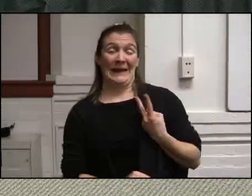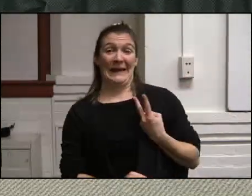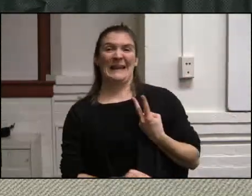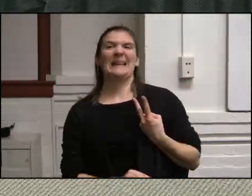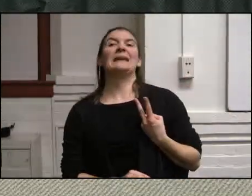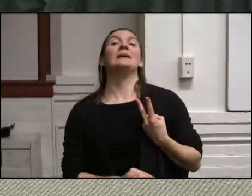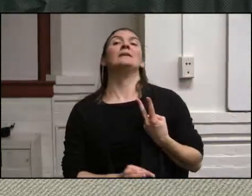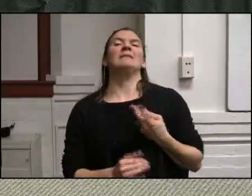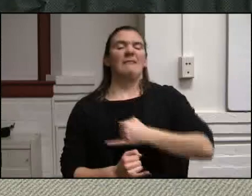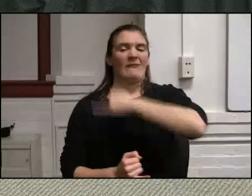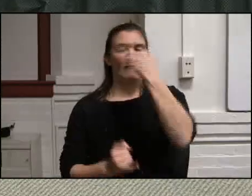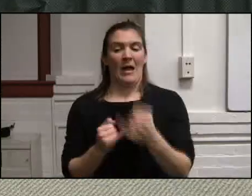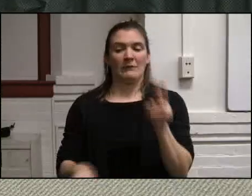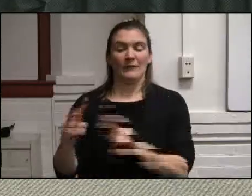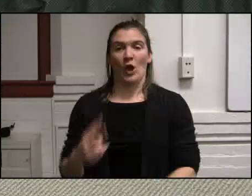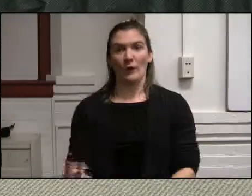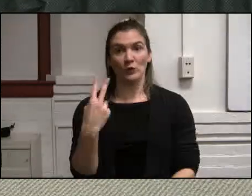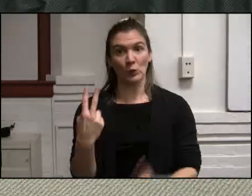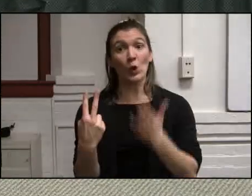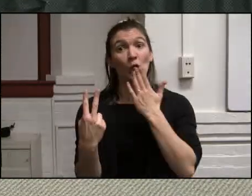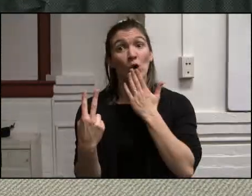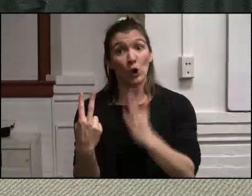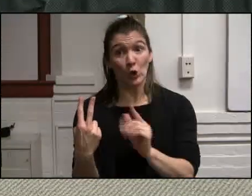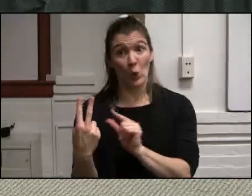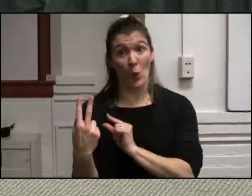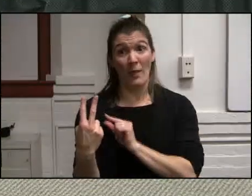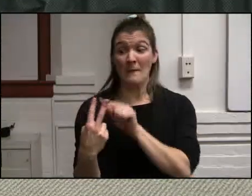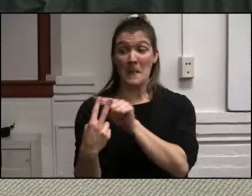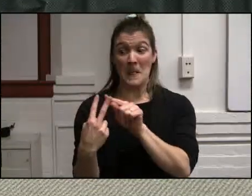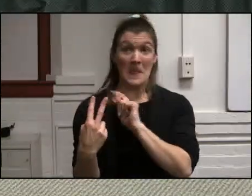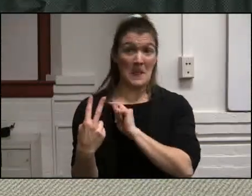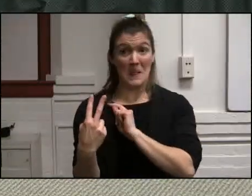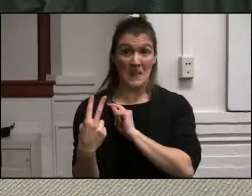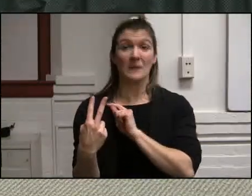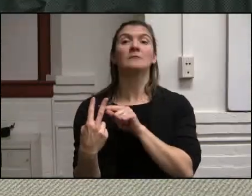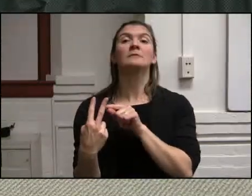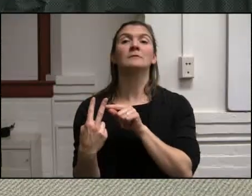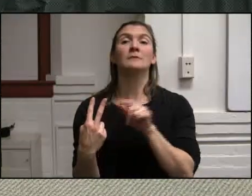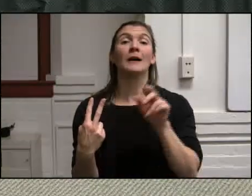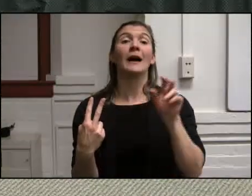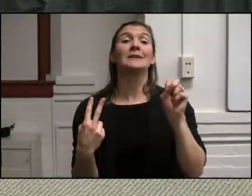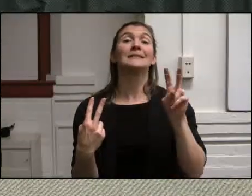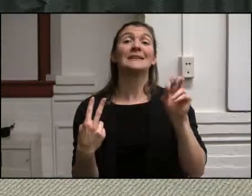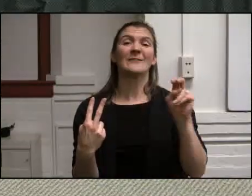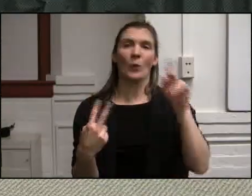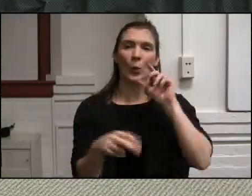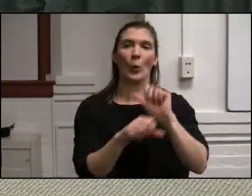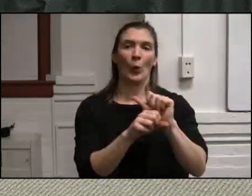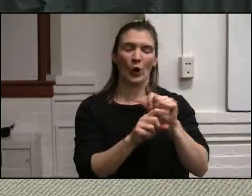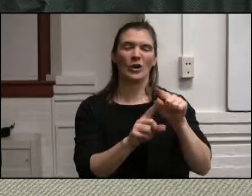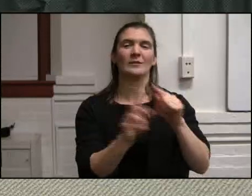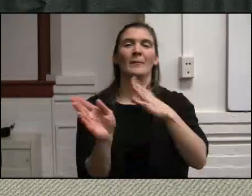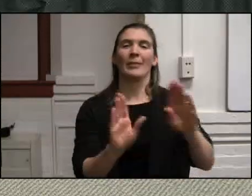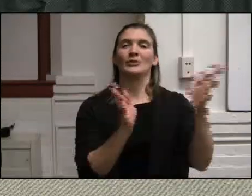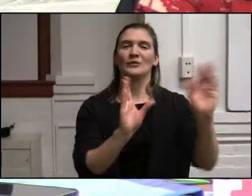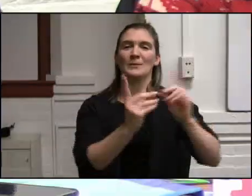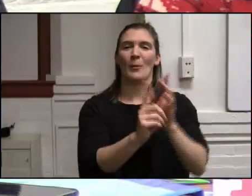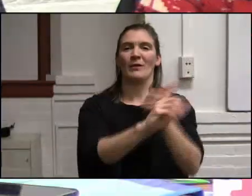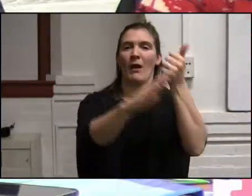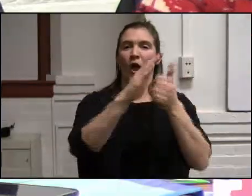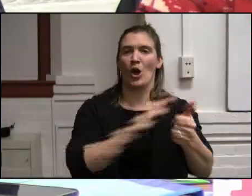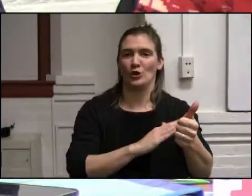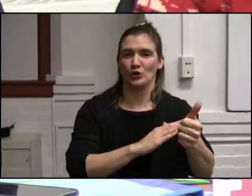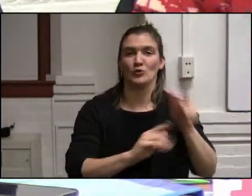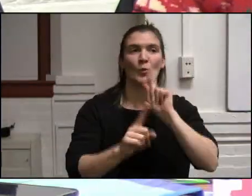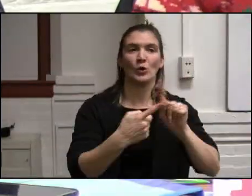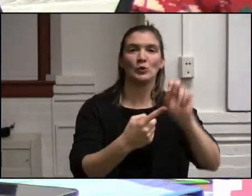did the final review of two really well-qualified finalists, because Stephen will be working within the Planning Services Department and reporting